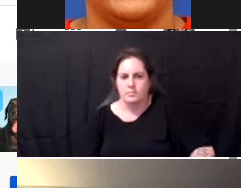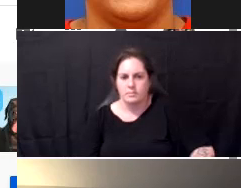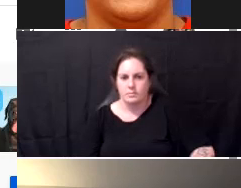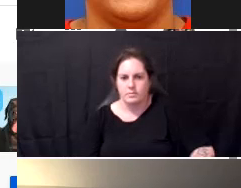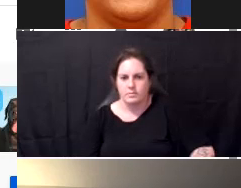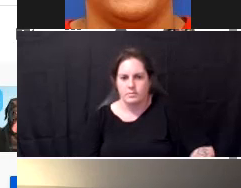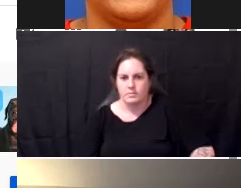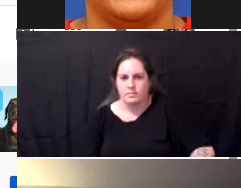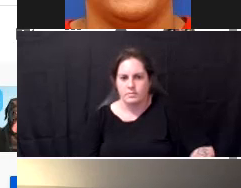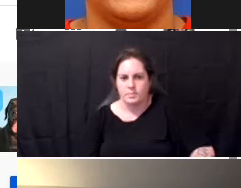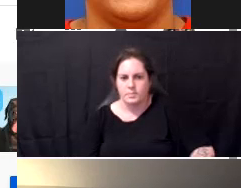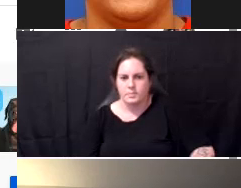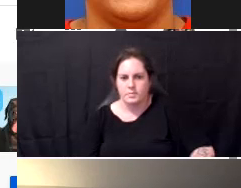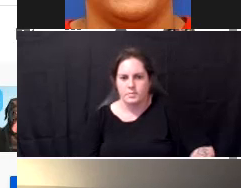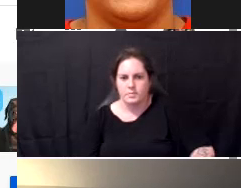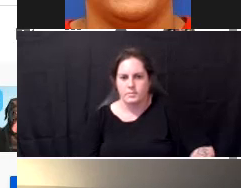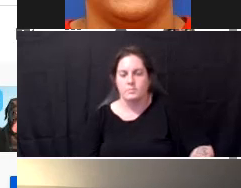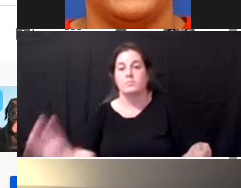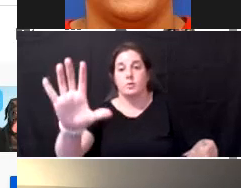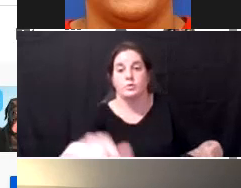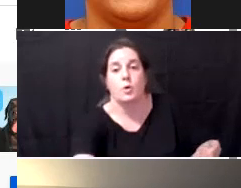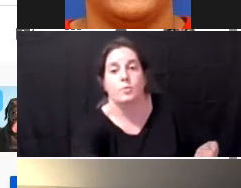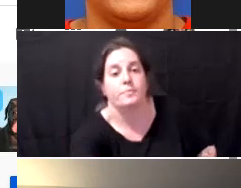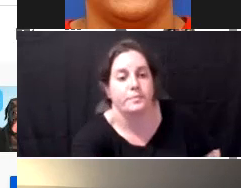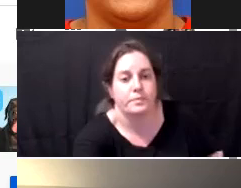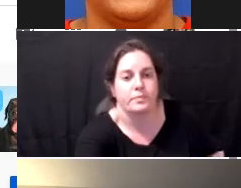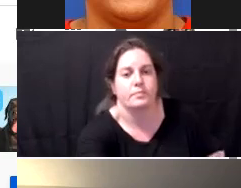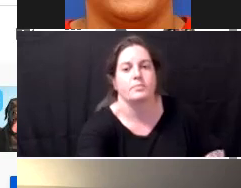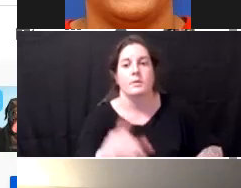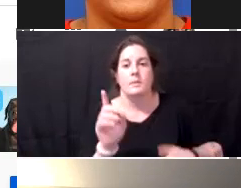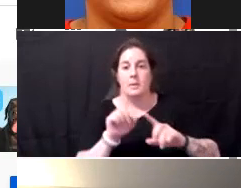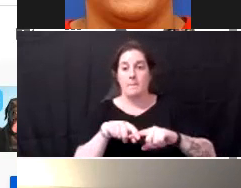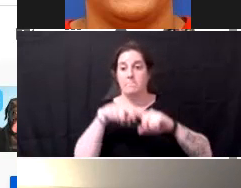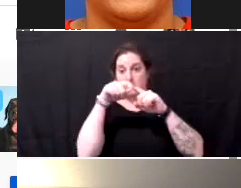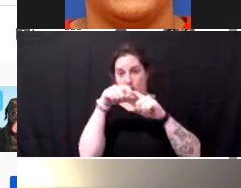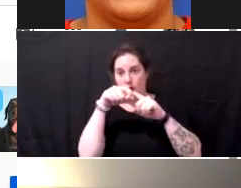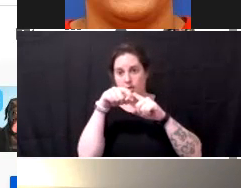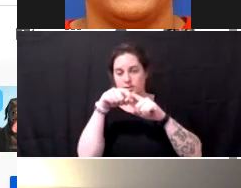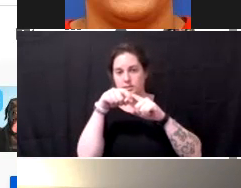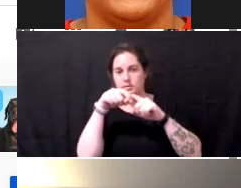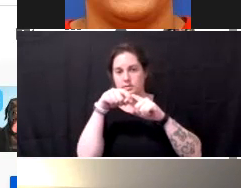line. So I just want to pause it right here just for a moment,